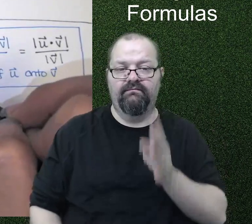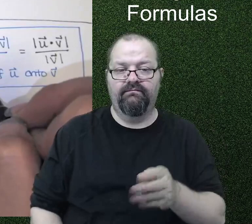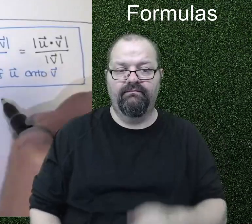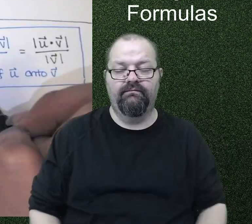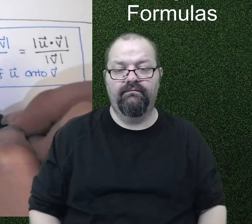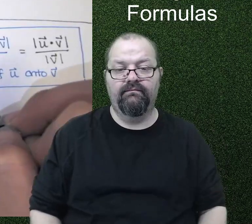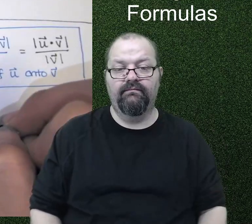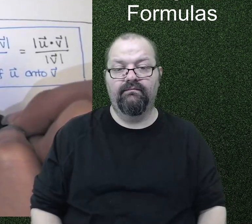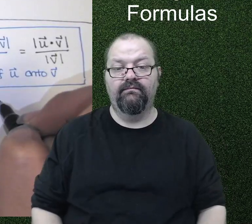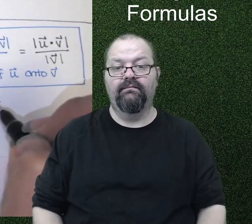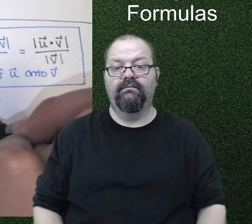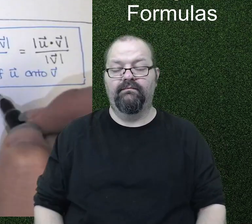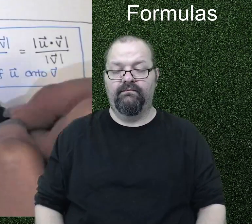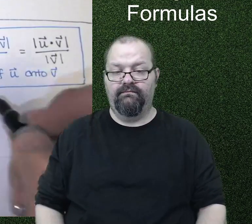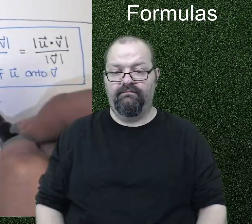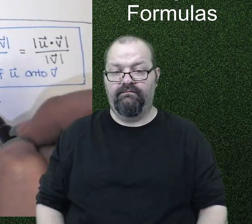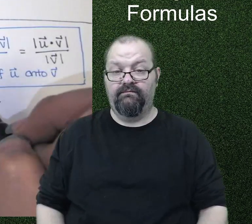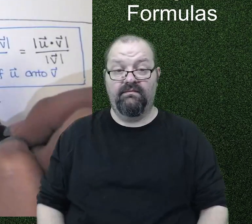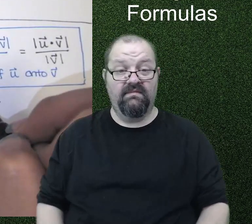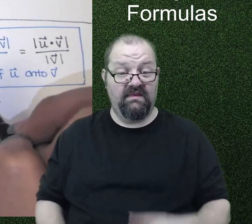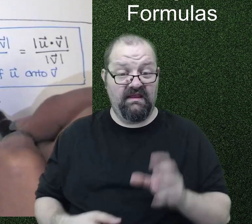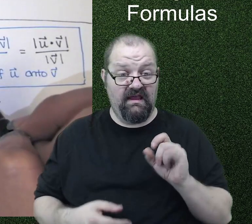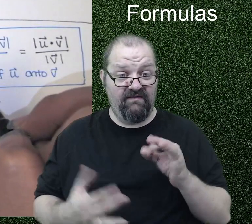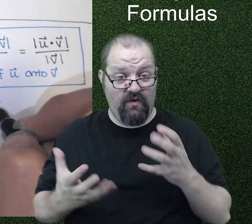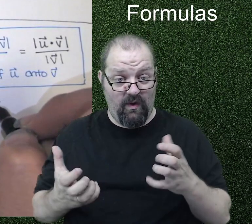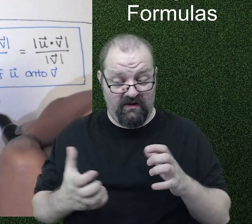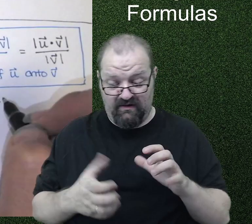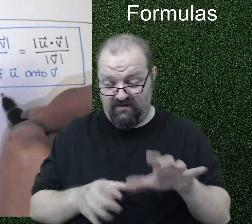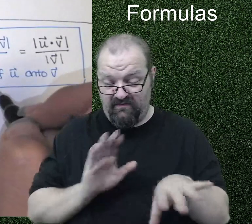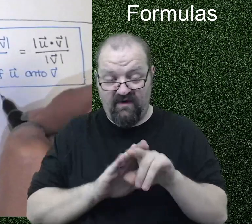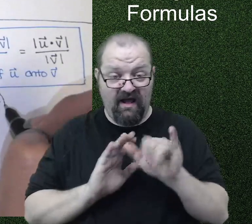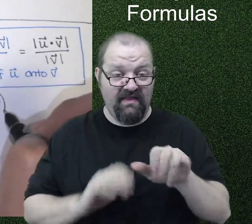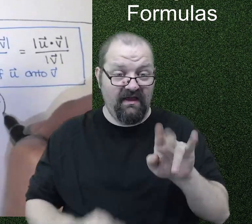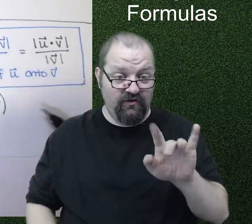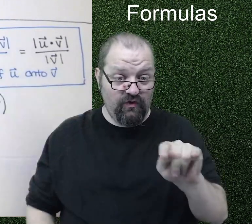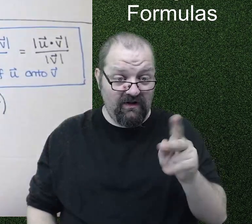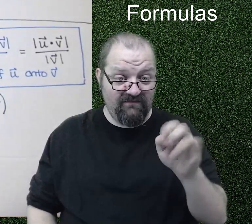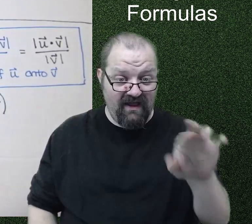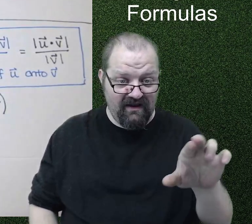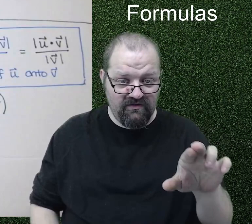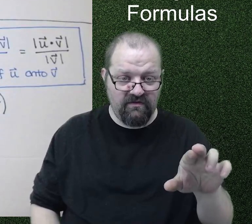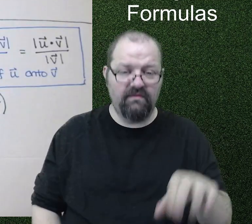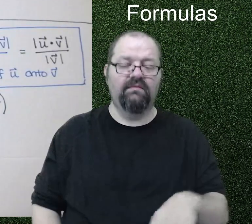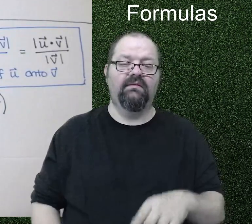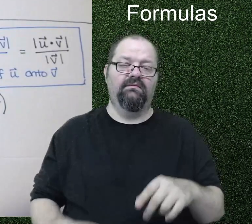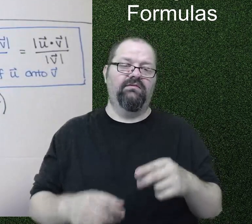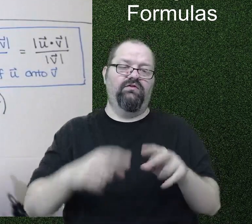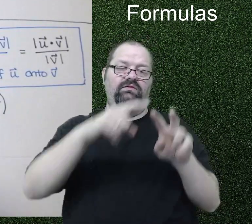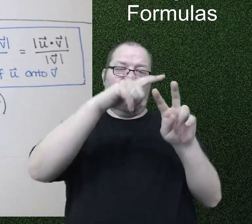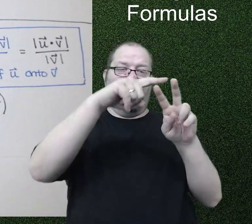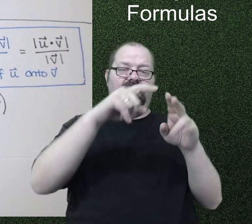To find the unit vector in the direction of v, we just take v and we divide by its magnitude.